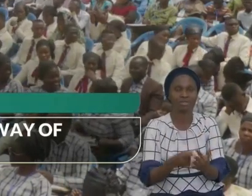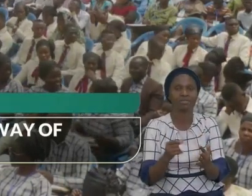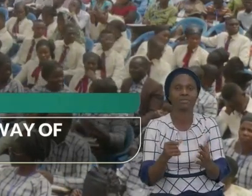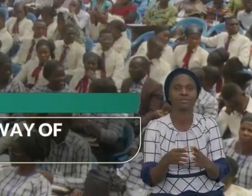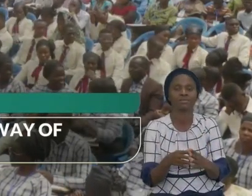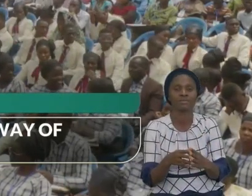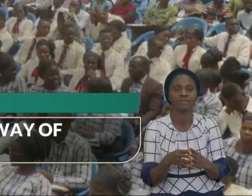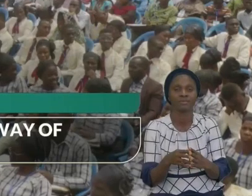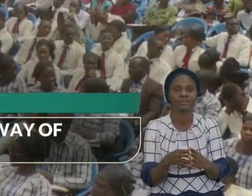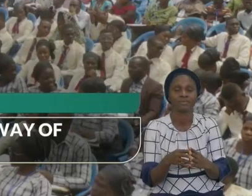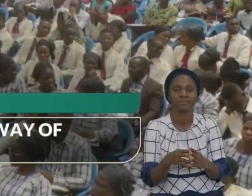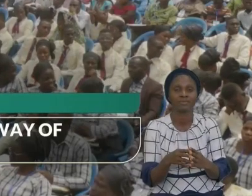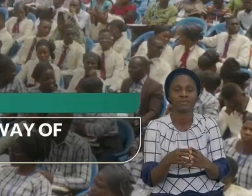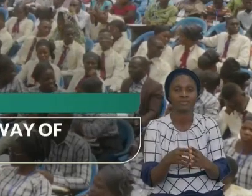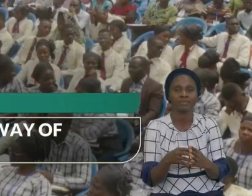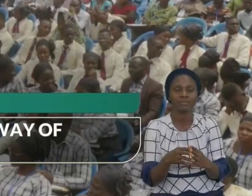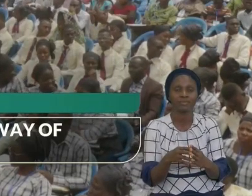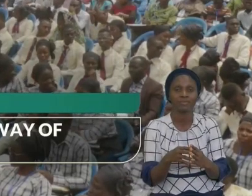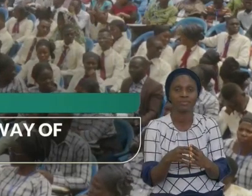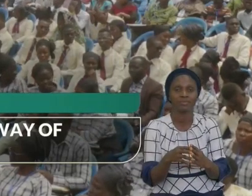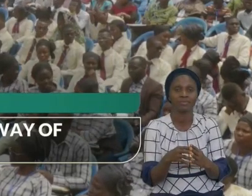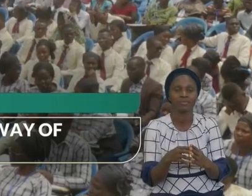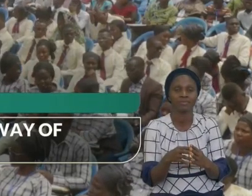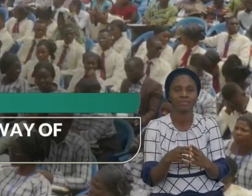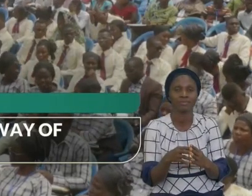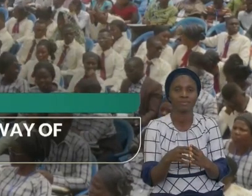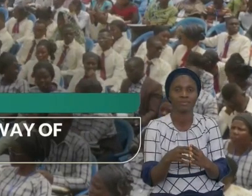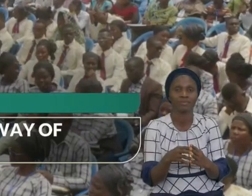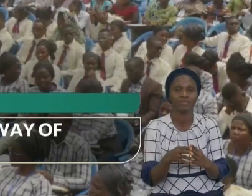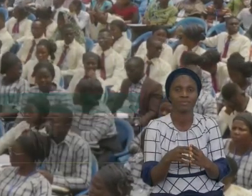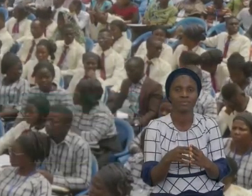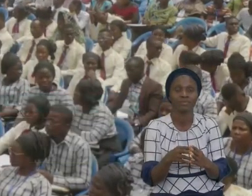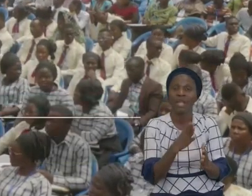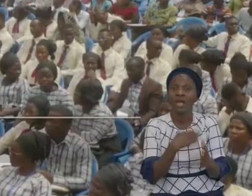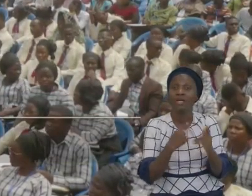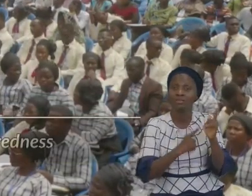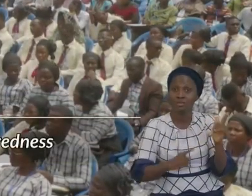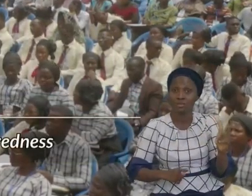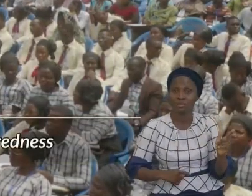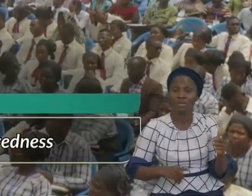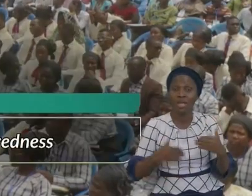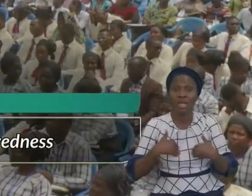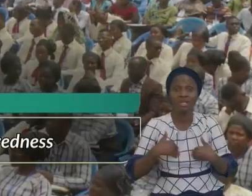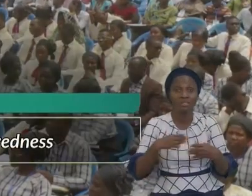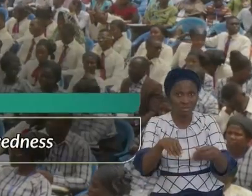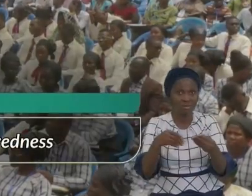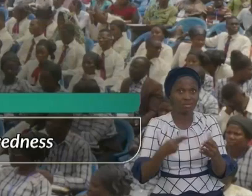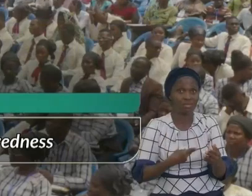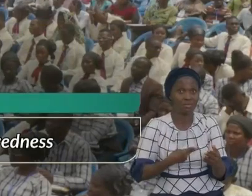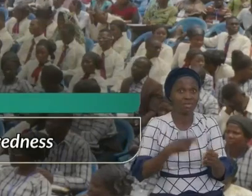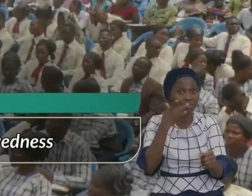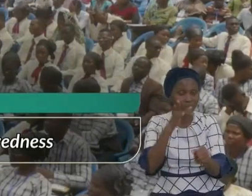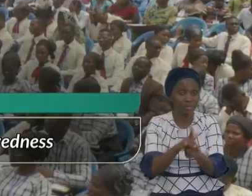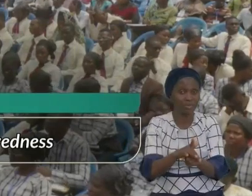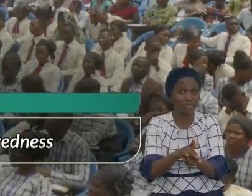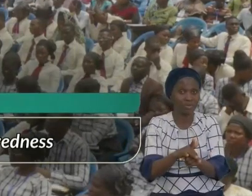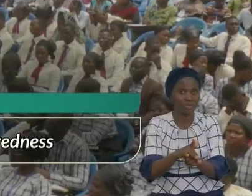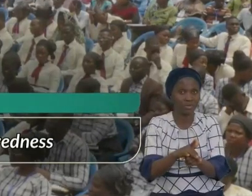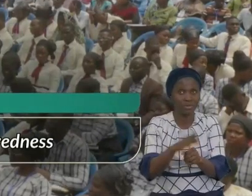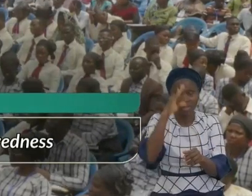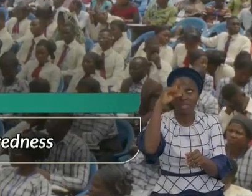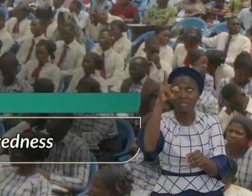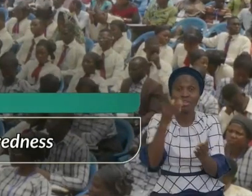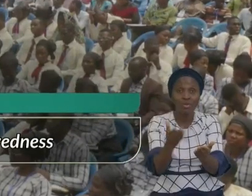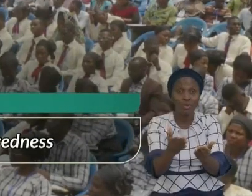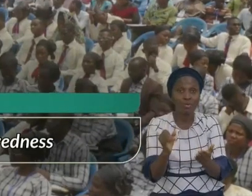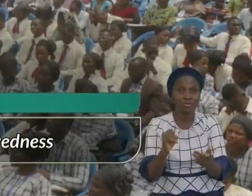And the Lord has given us a promise. He wants to take us higher. Come unto me,